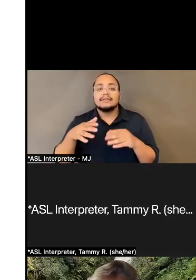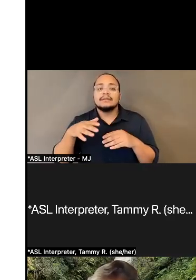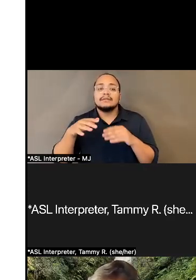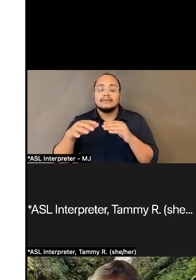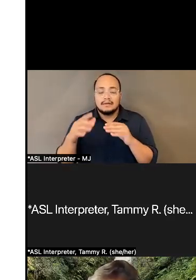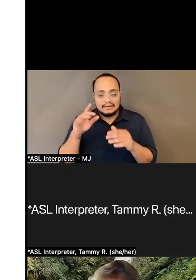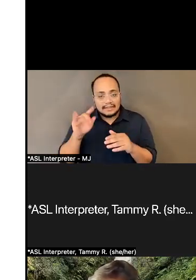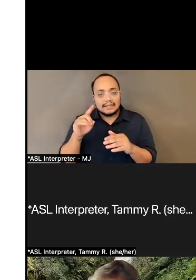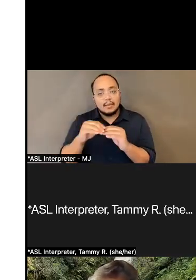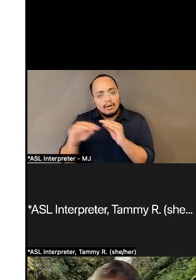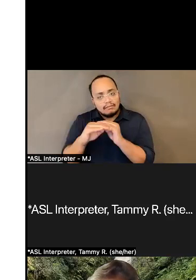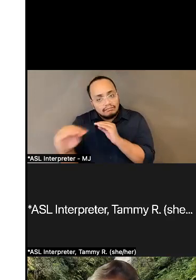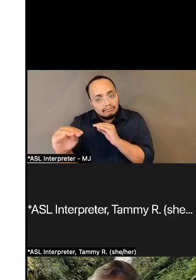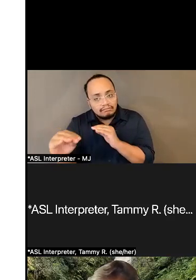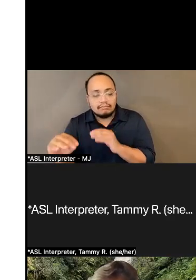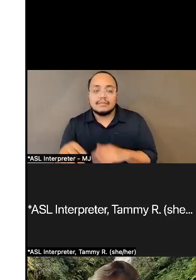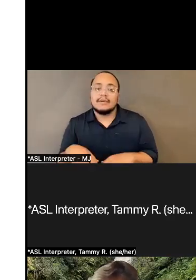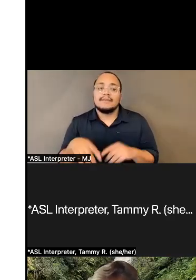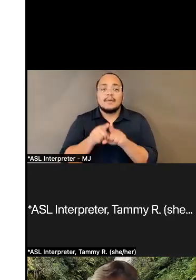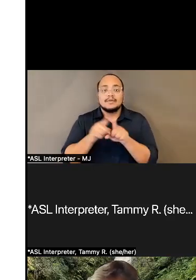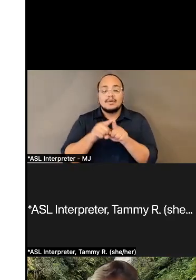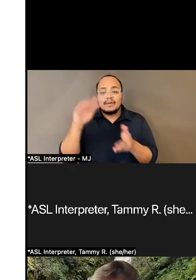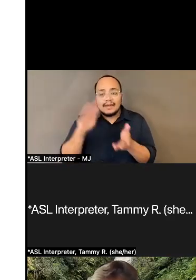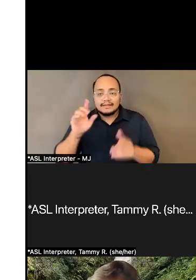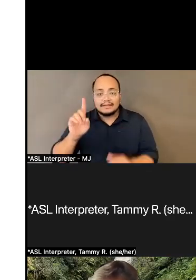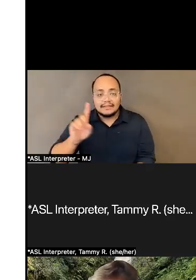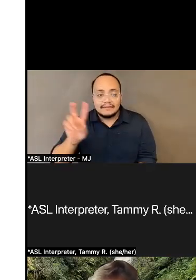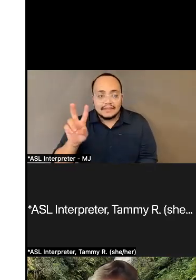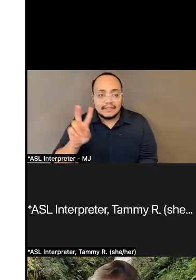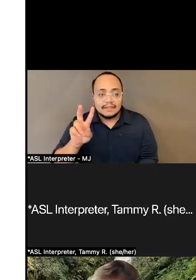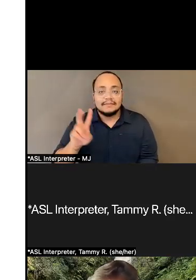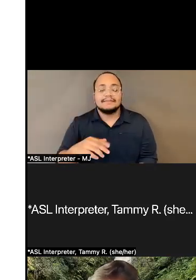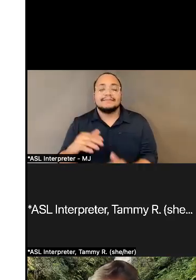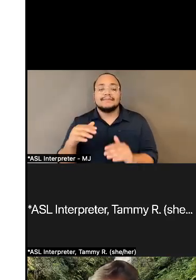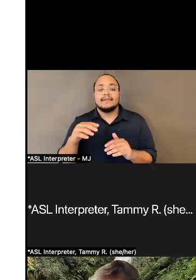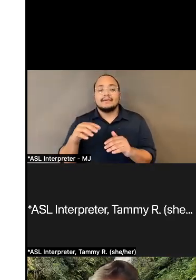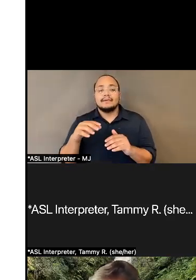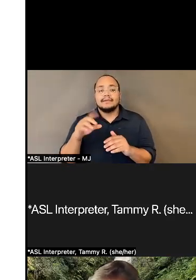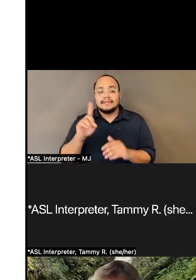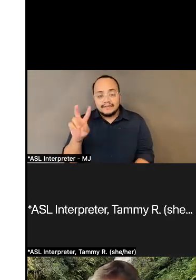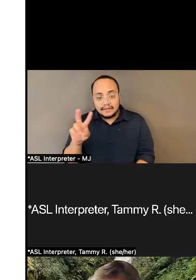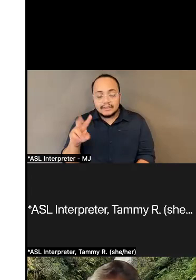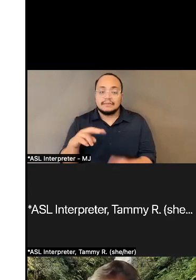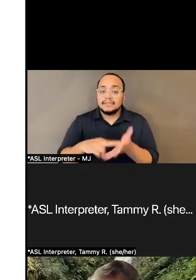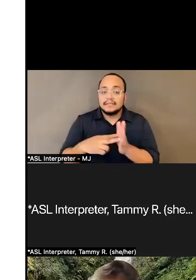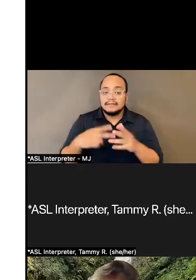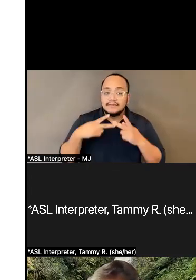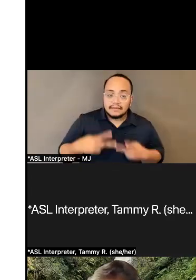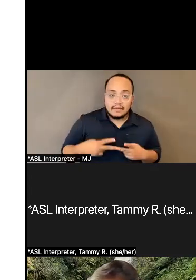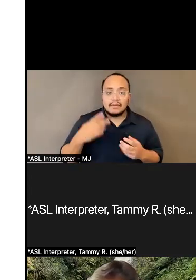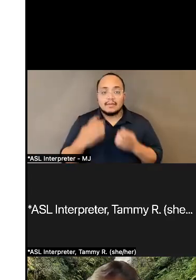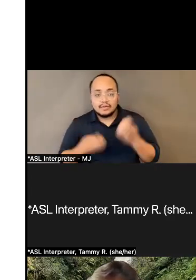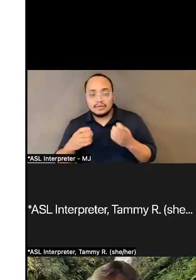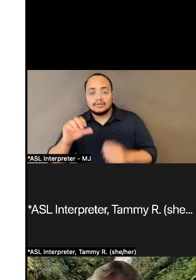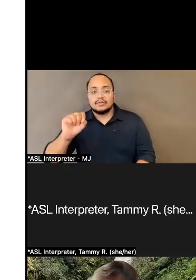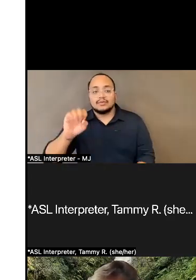time points. They had less domestic violence, and that included physical, emotional, sexual,